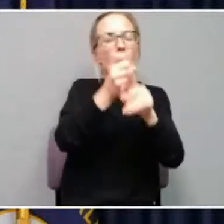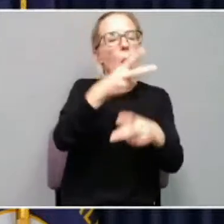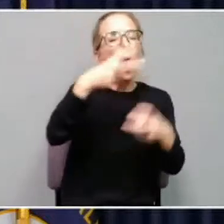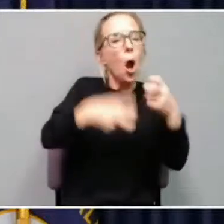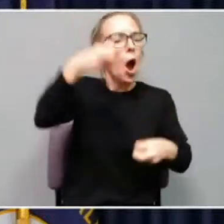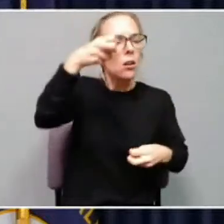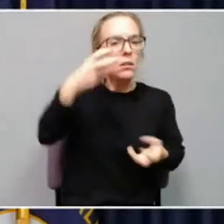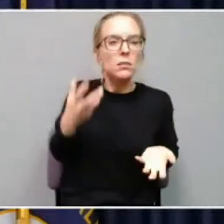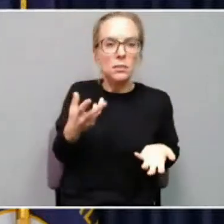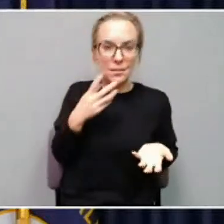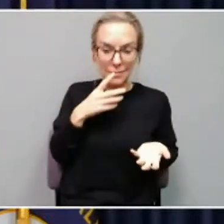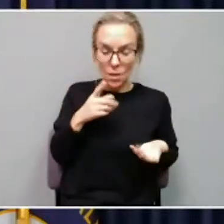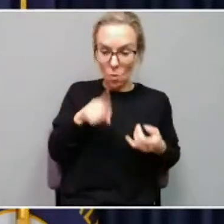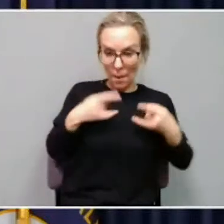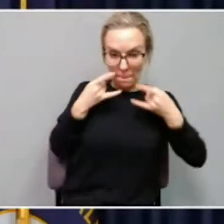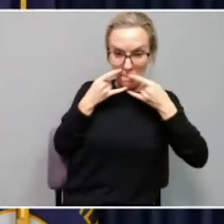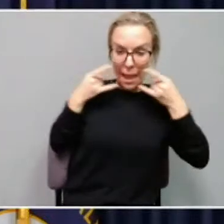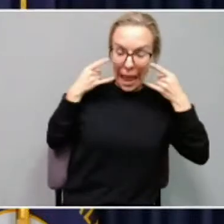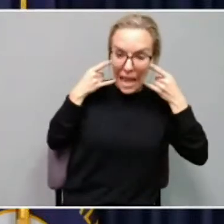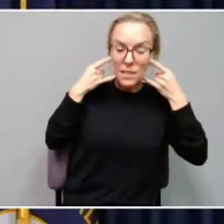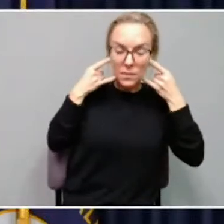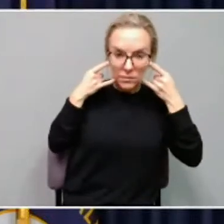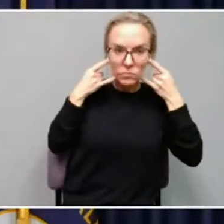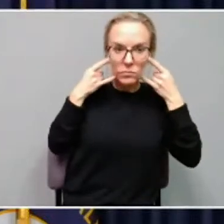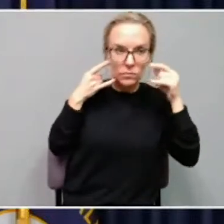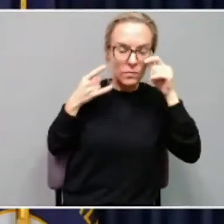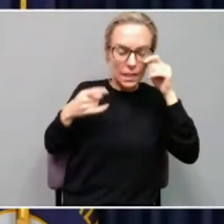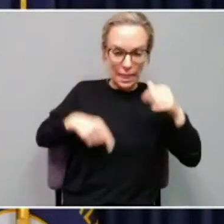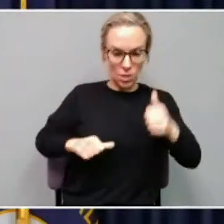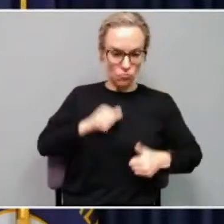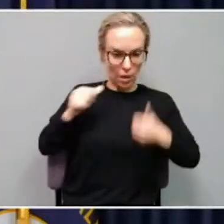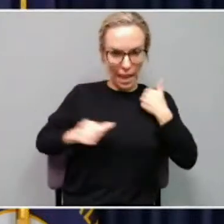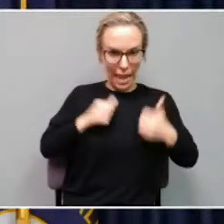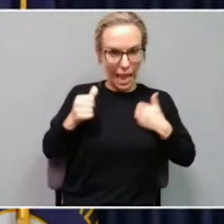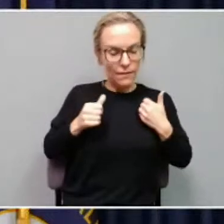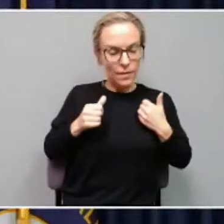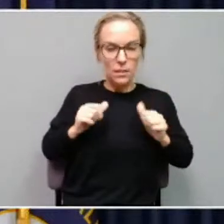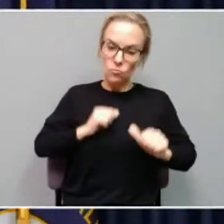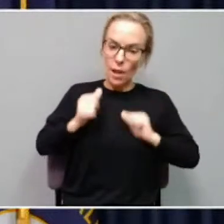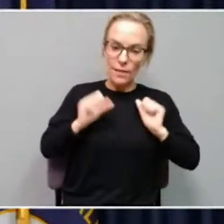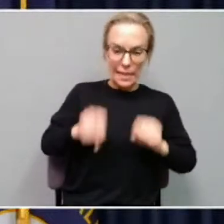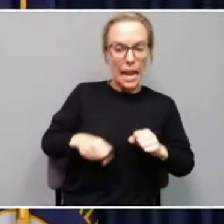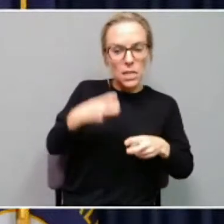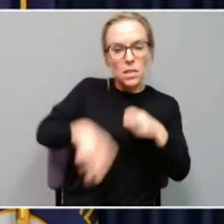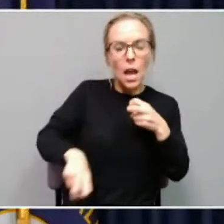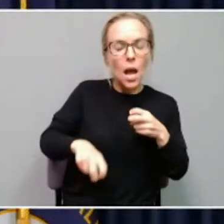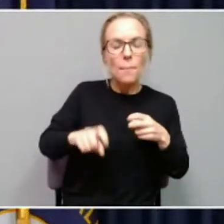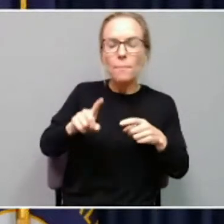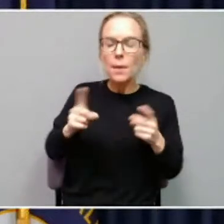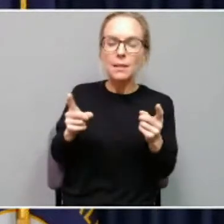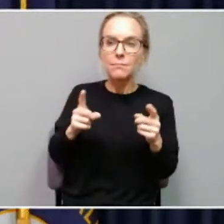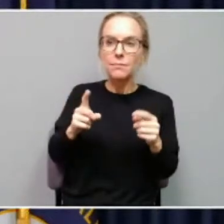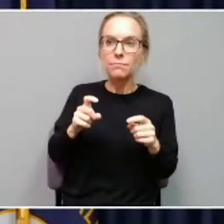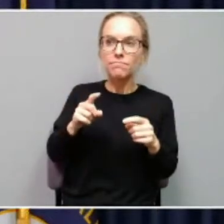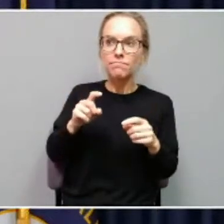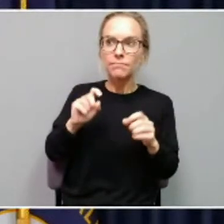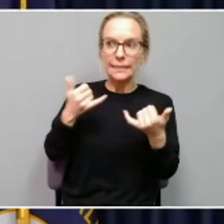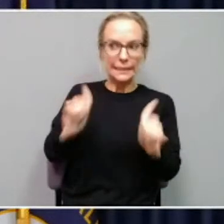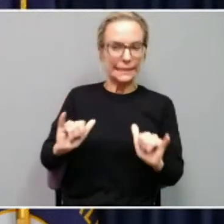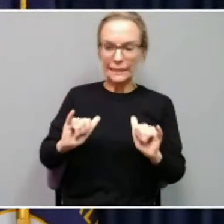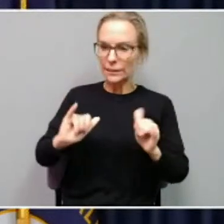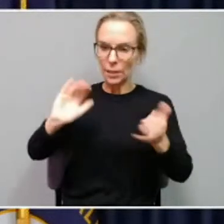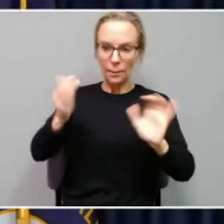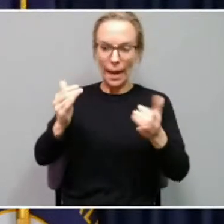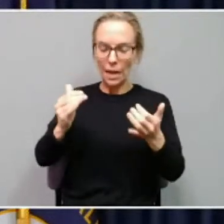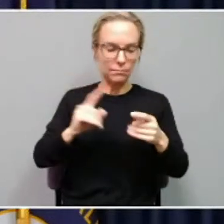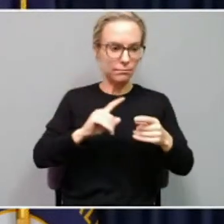mask, this thing is so aggressive, it can be tough, but the differences are night and day. And